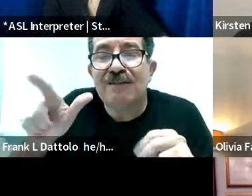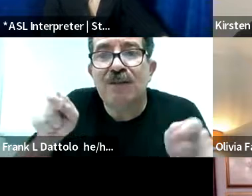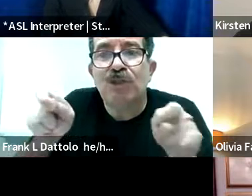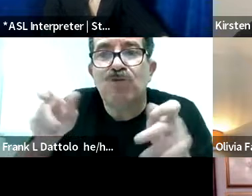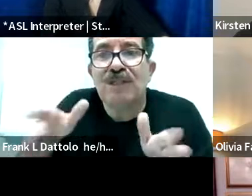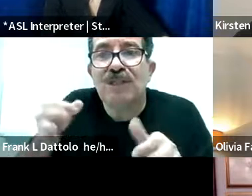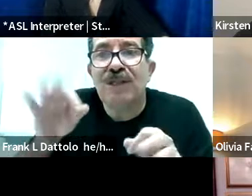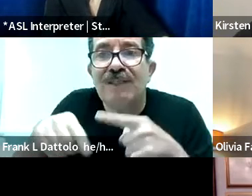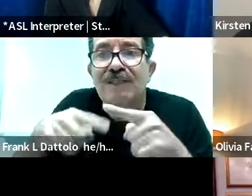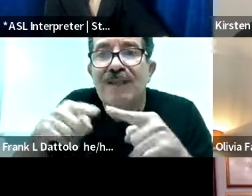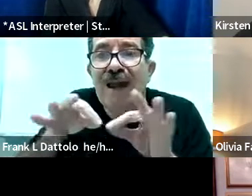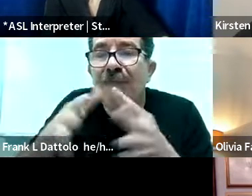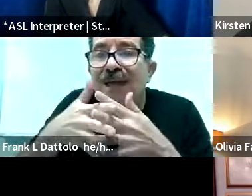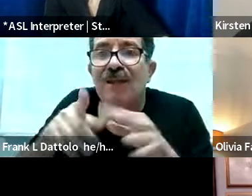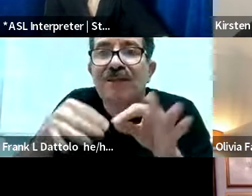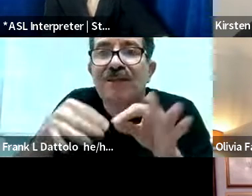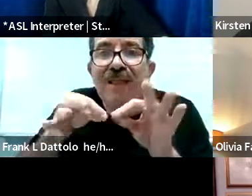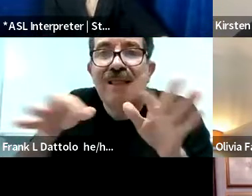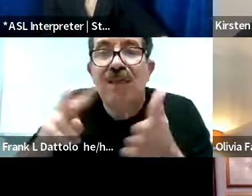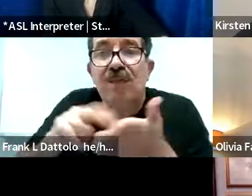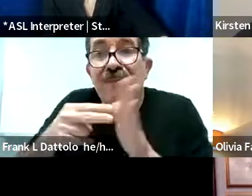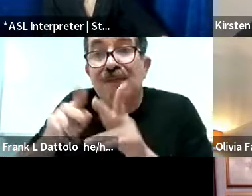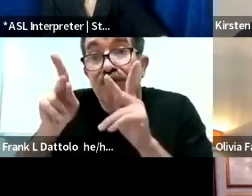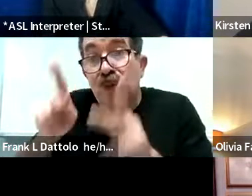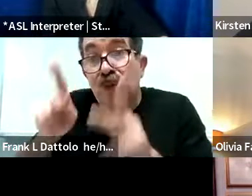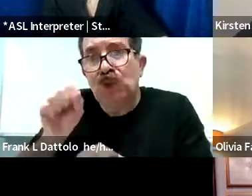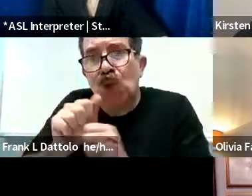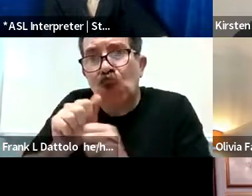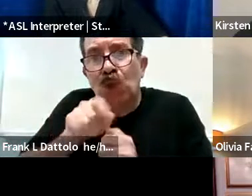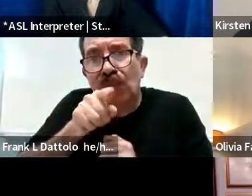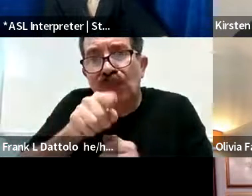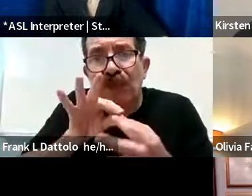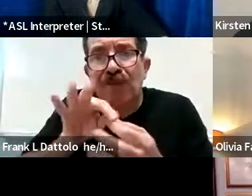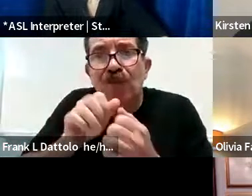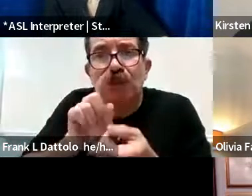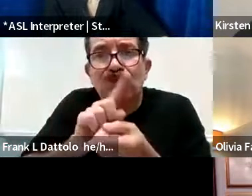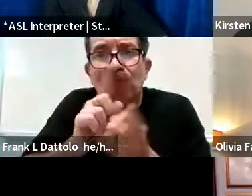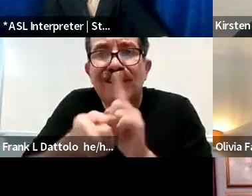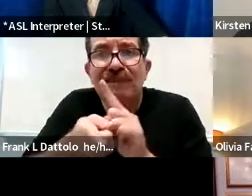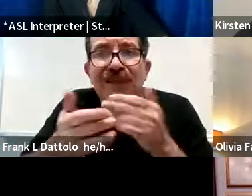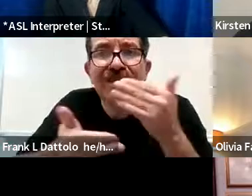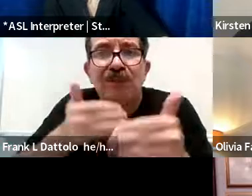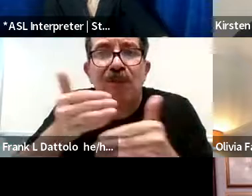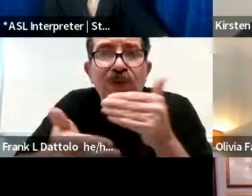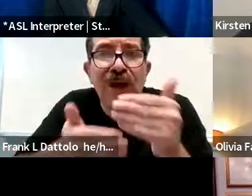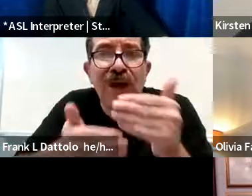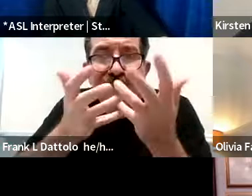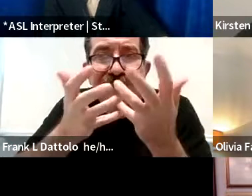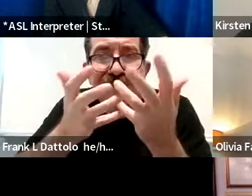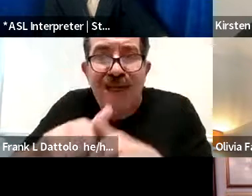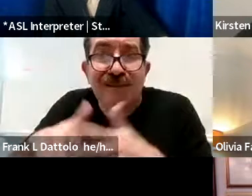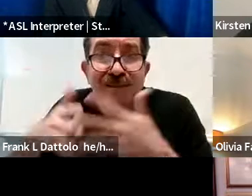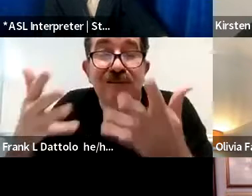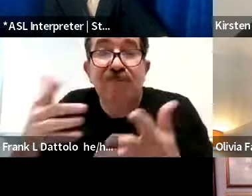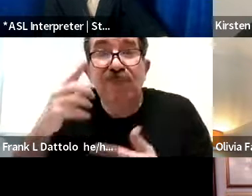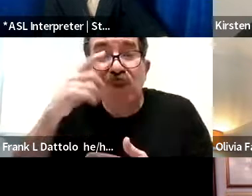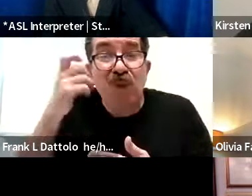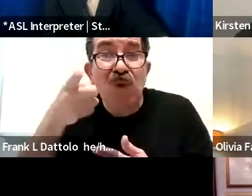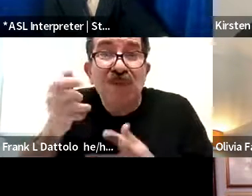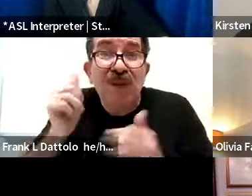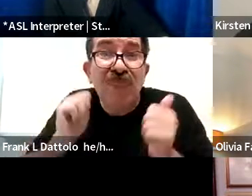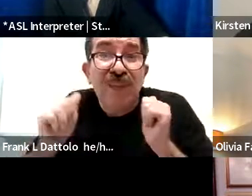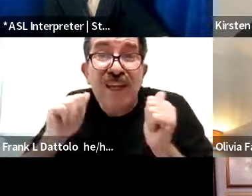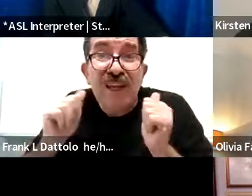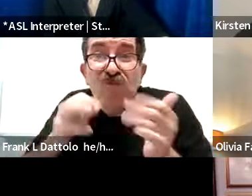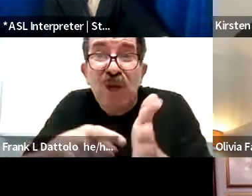There's typically interpreters and a director of artistic sign language, a DASL, and that's the person that works on the